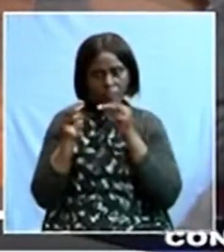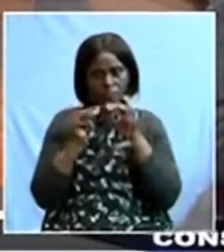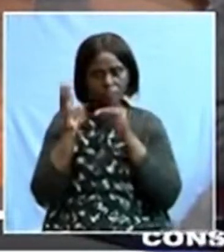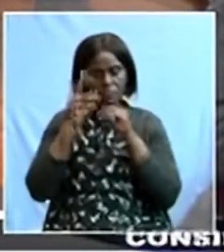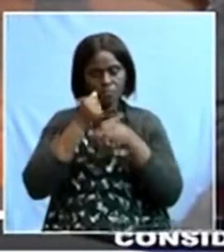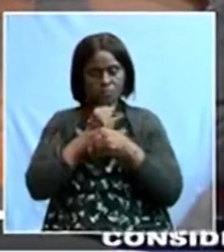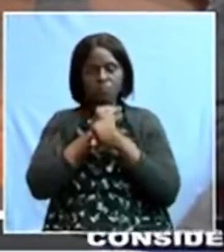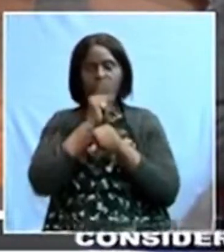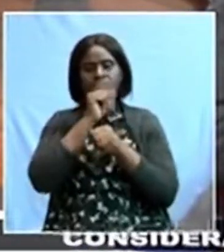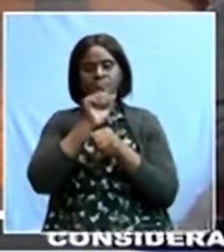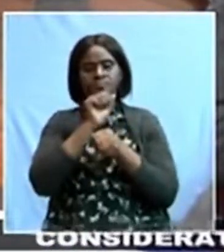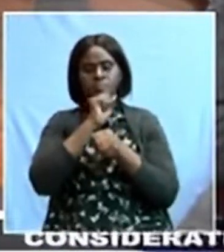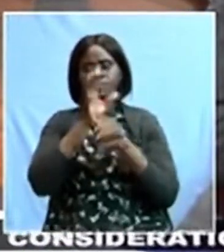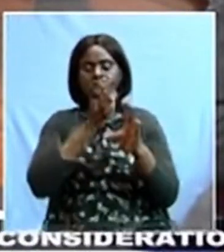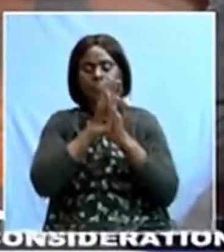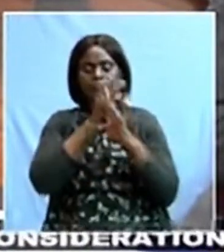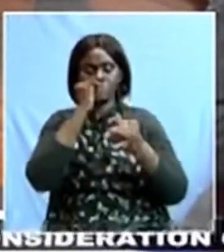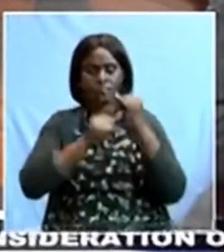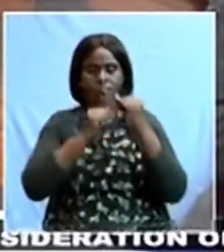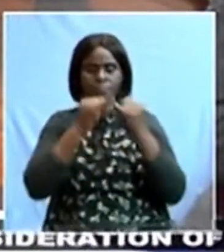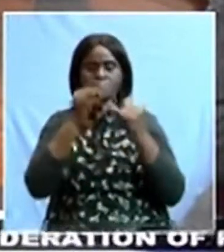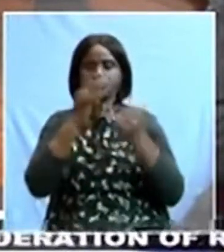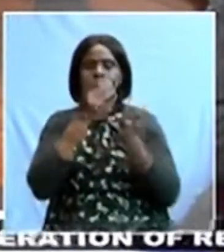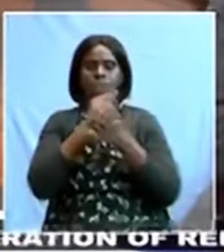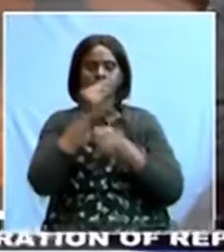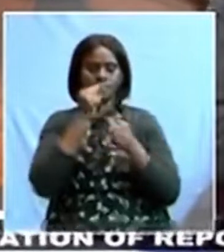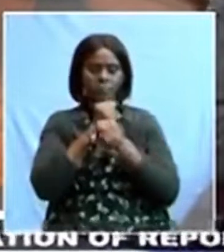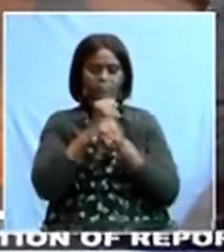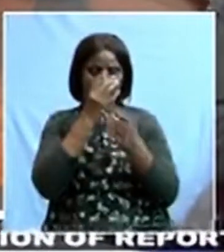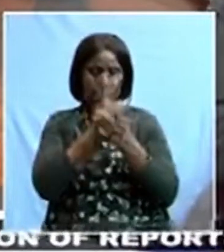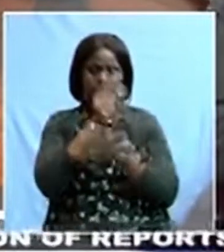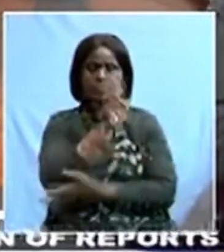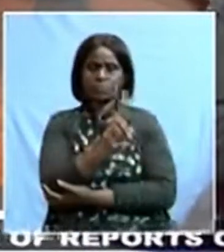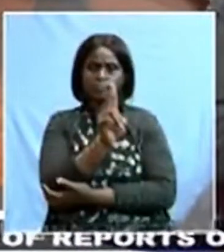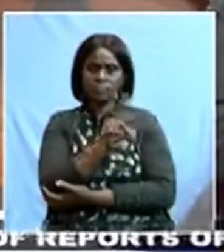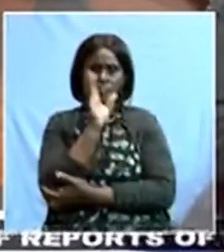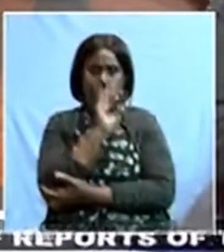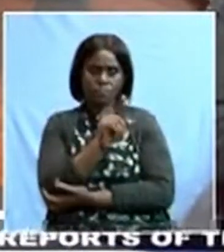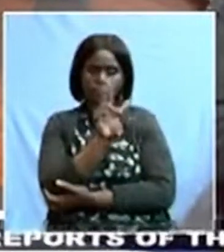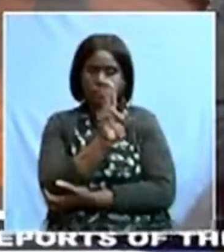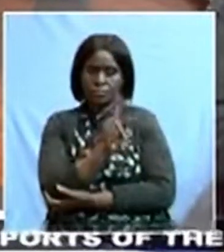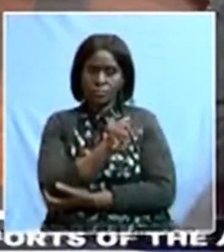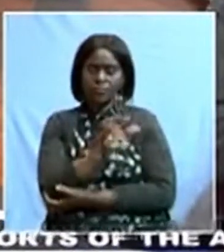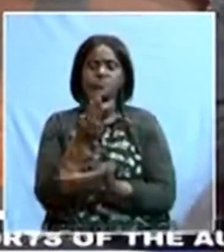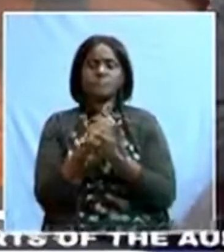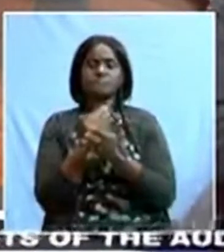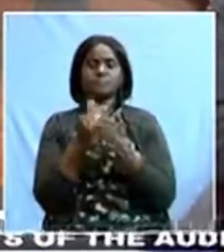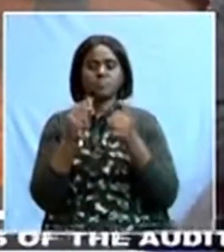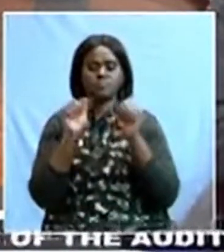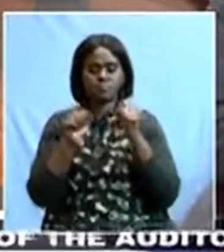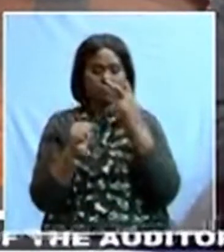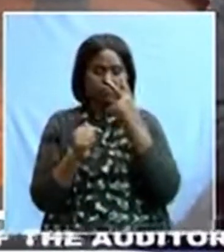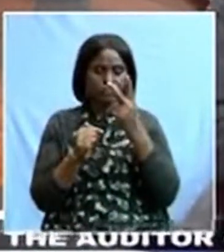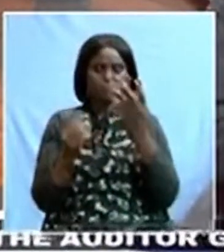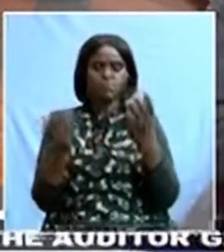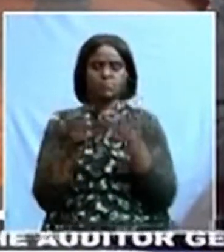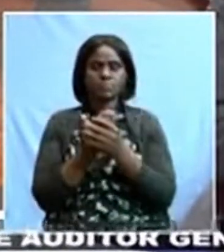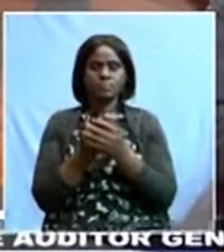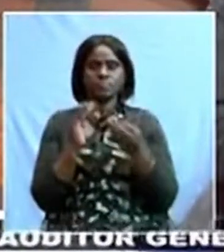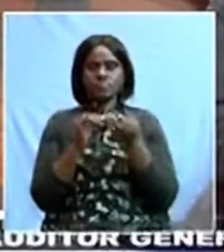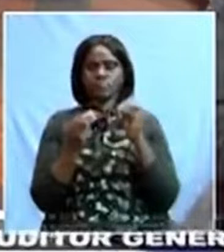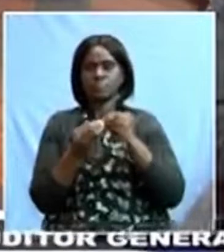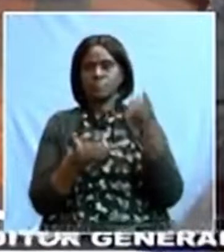will ensure that towards the end of the financial year, funds are utilized and spent accordingly. We can see Appendix